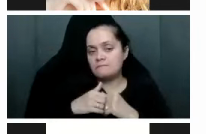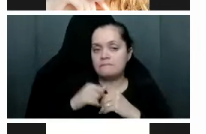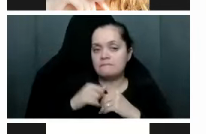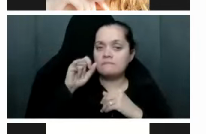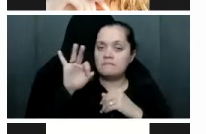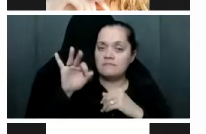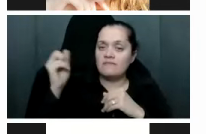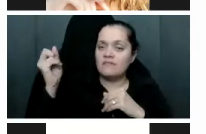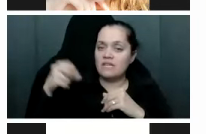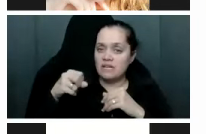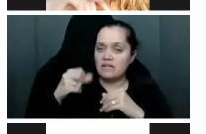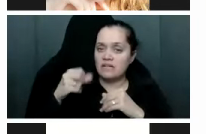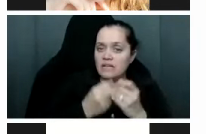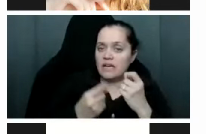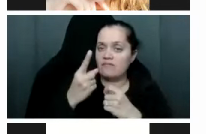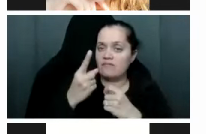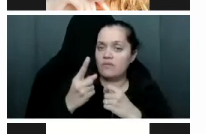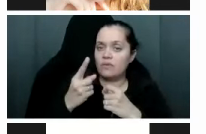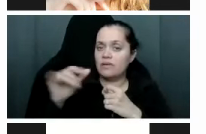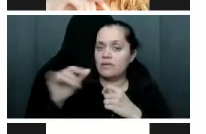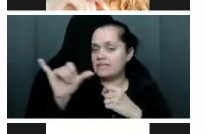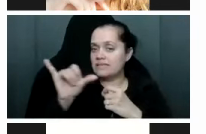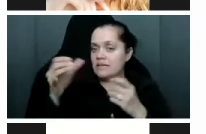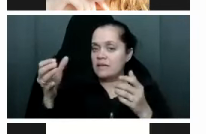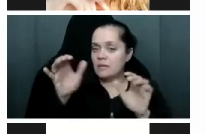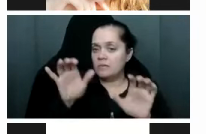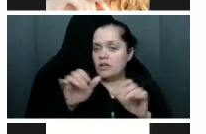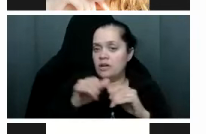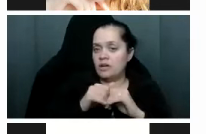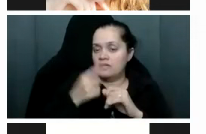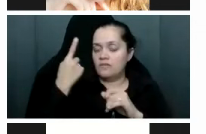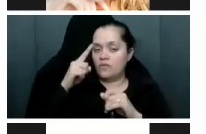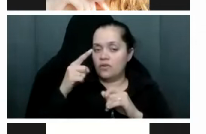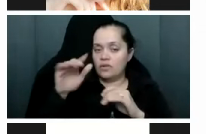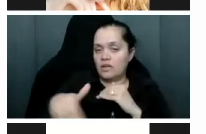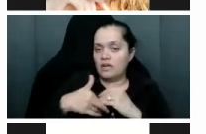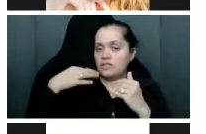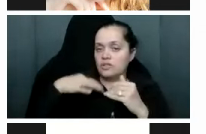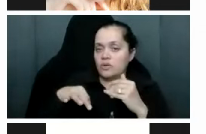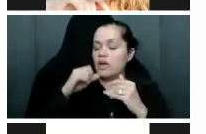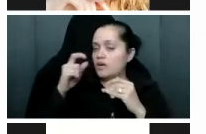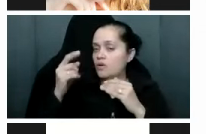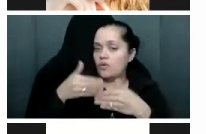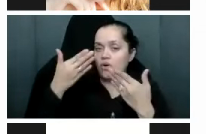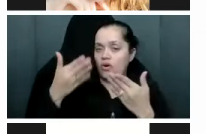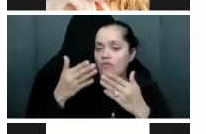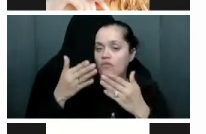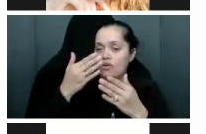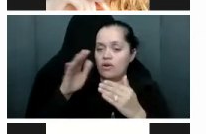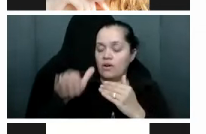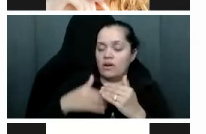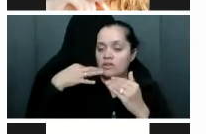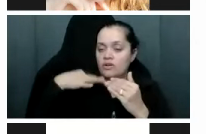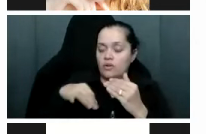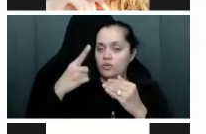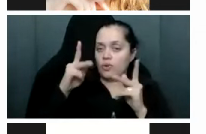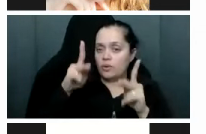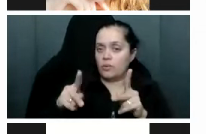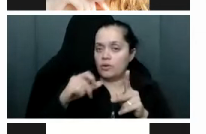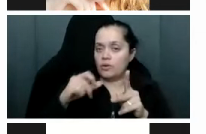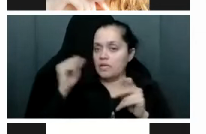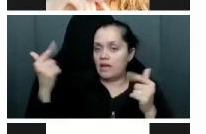so, everybody gets the same chance for the extra credit. I don't offer extra credit to one person and not to the